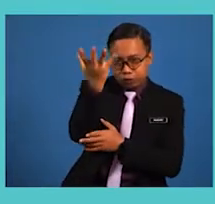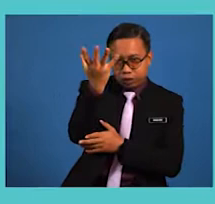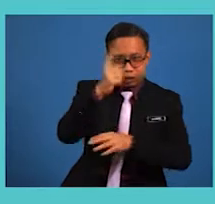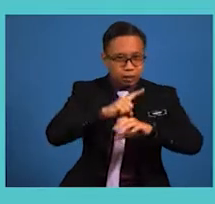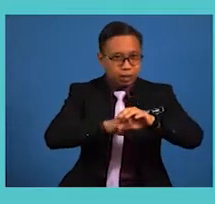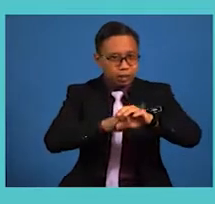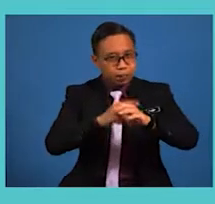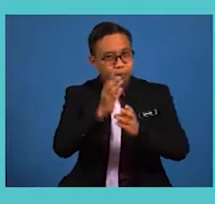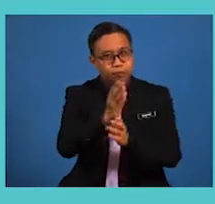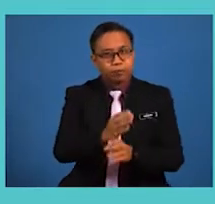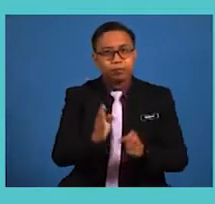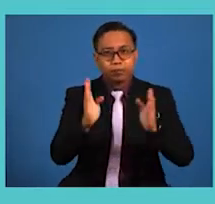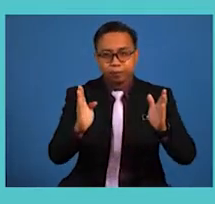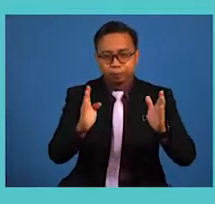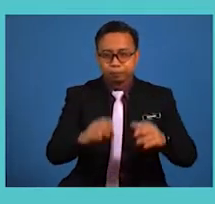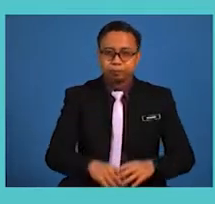frame.